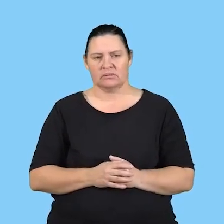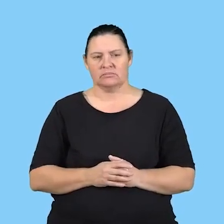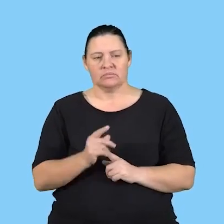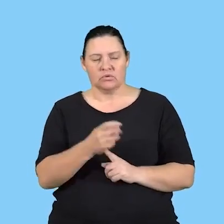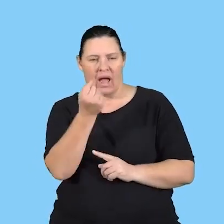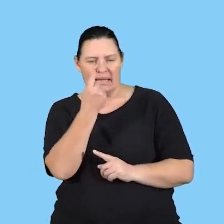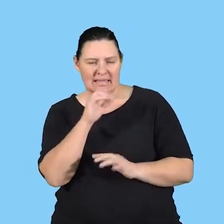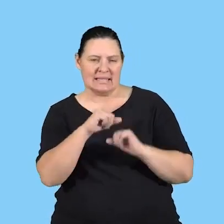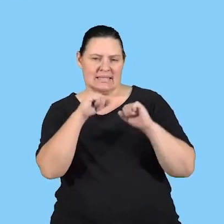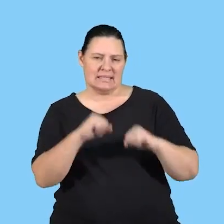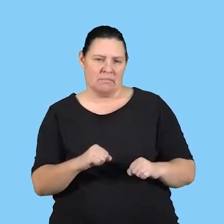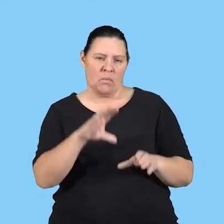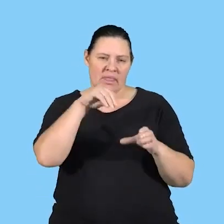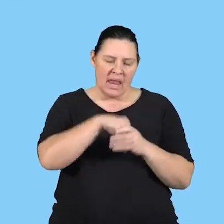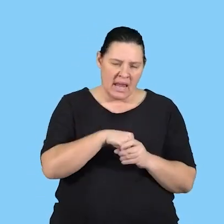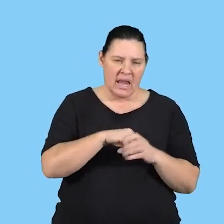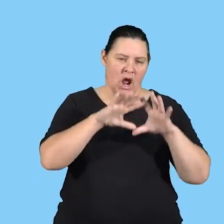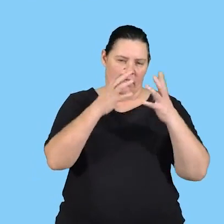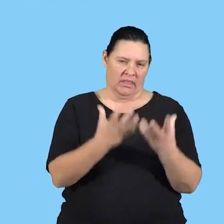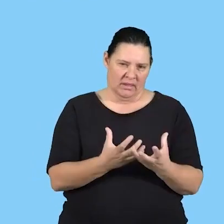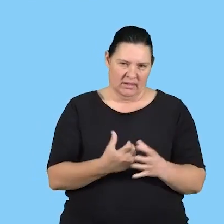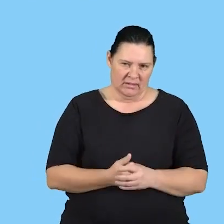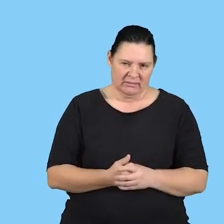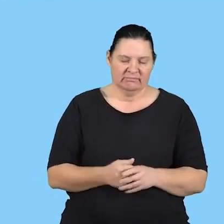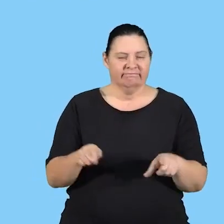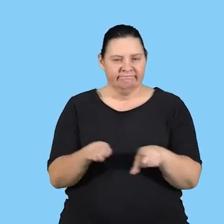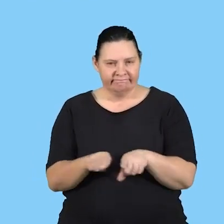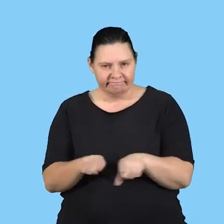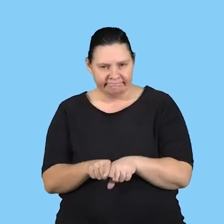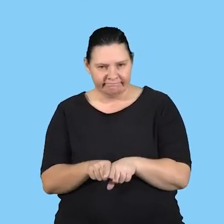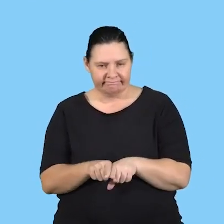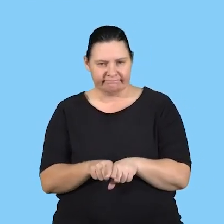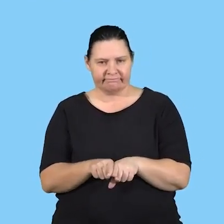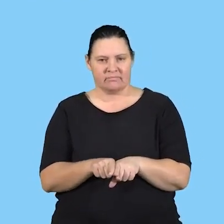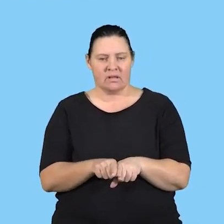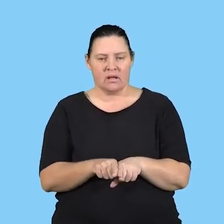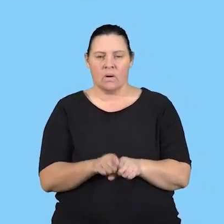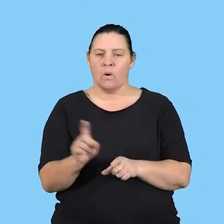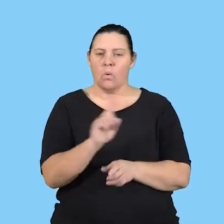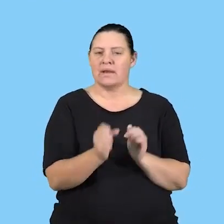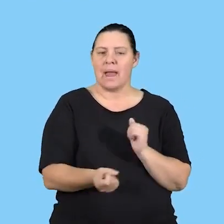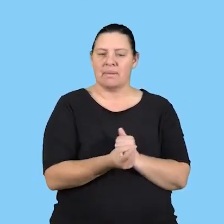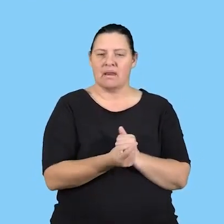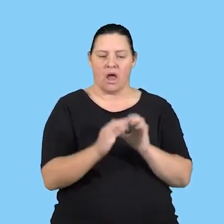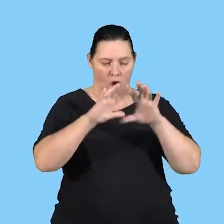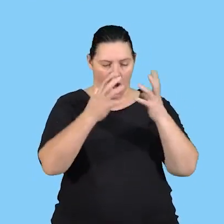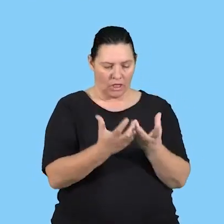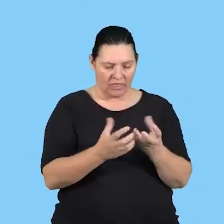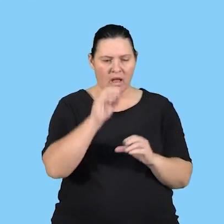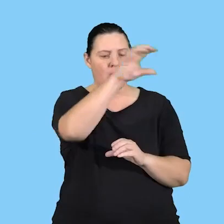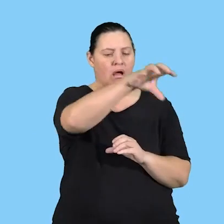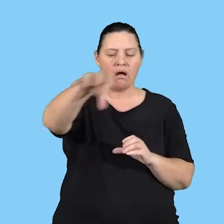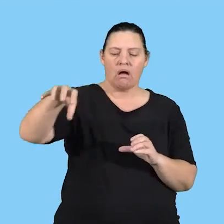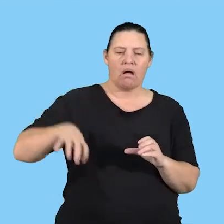the systems within the planet Earth, as well as what happens beyond the